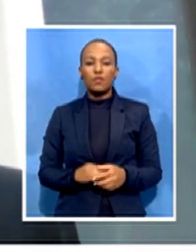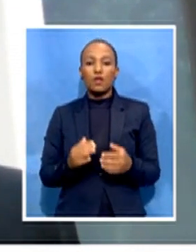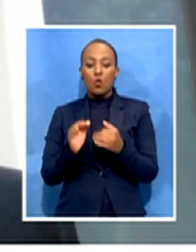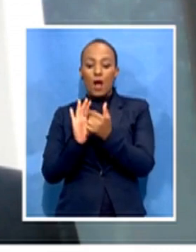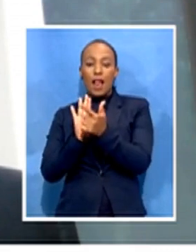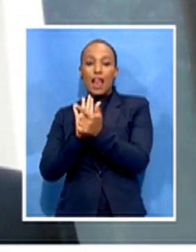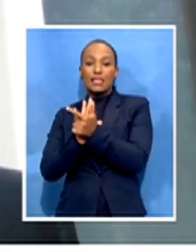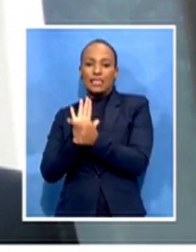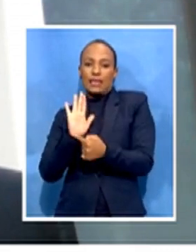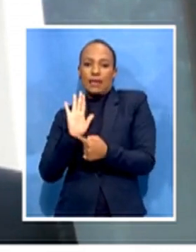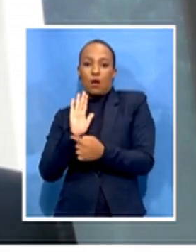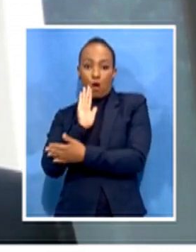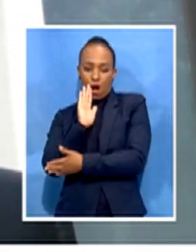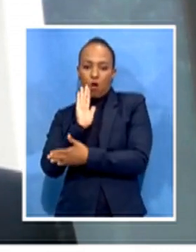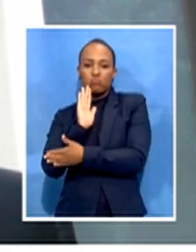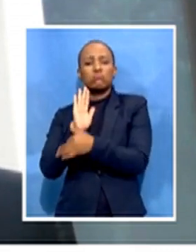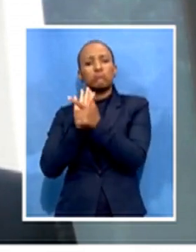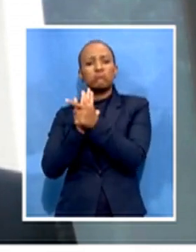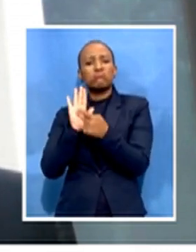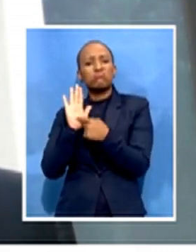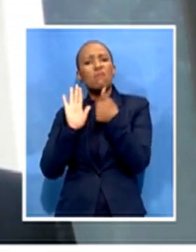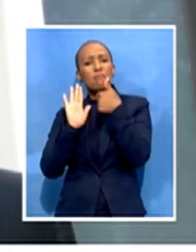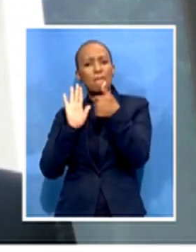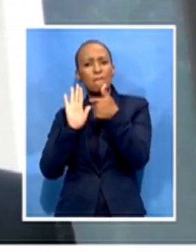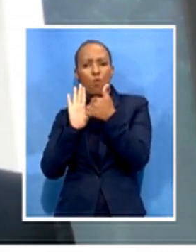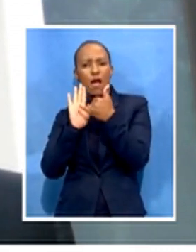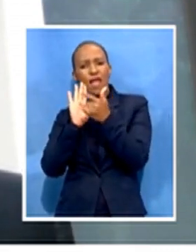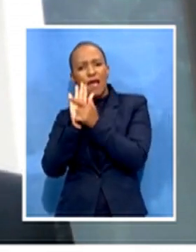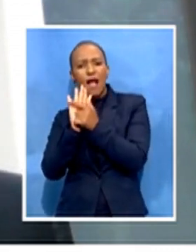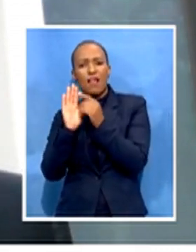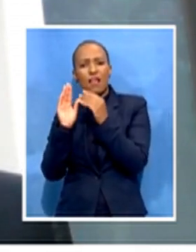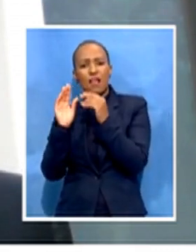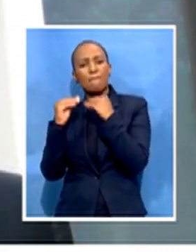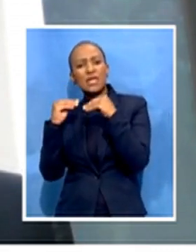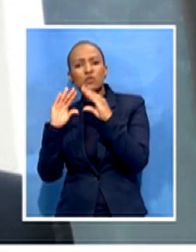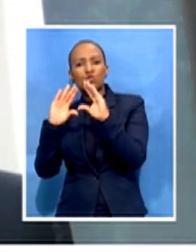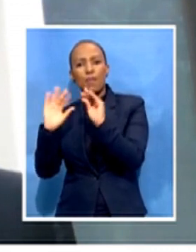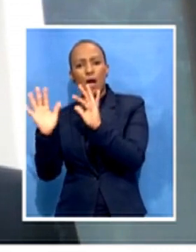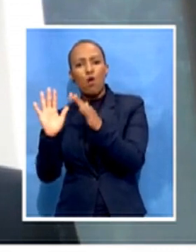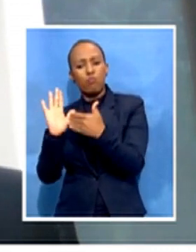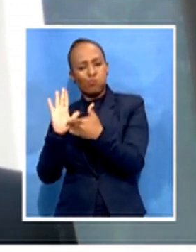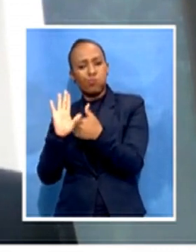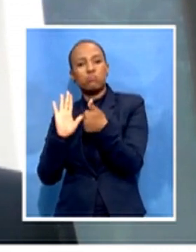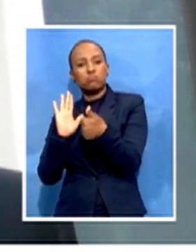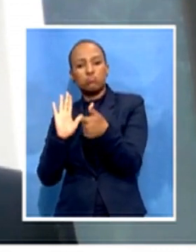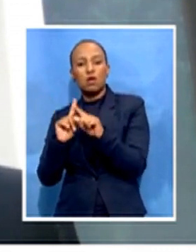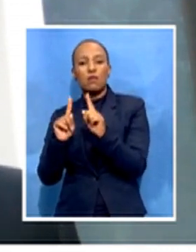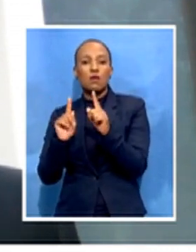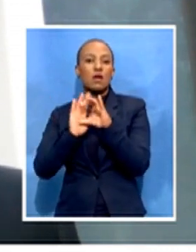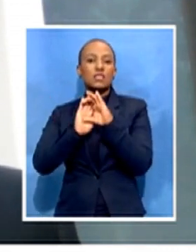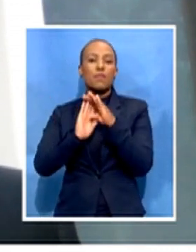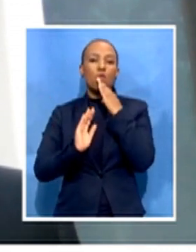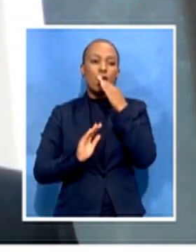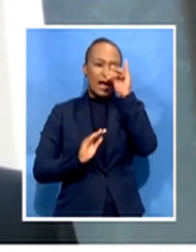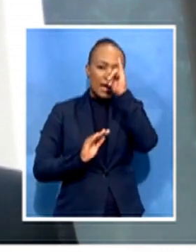trade, and I speak to all the levels of legislation. We can talk to your Criminal Procedure Act. There's tax laws.